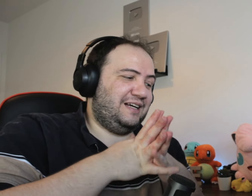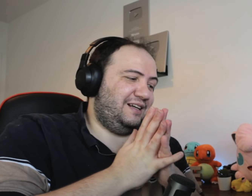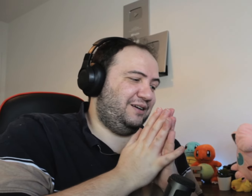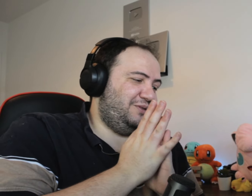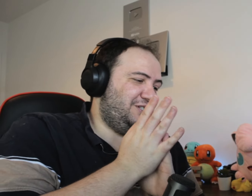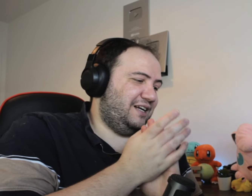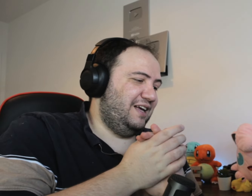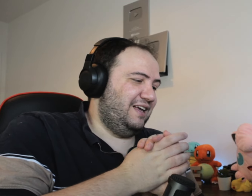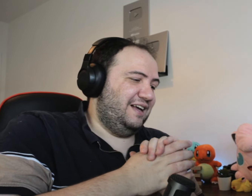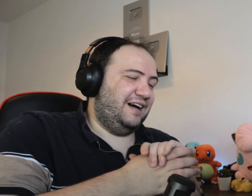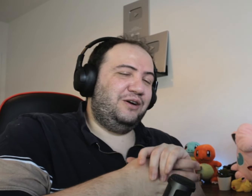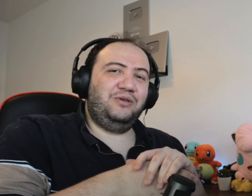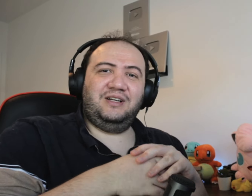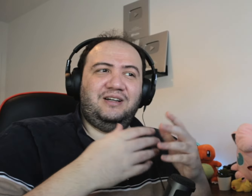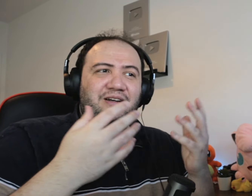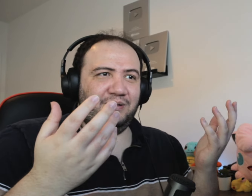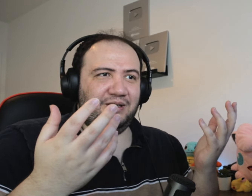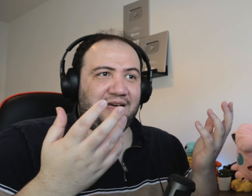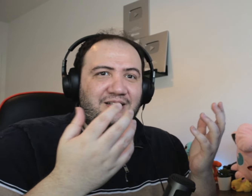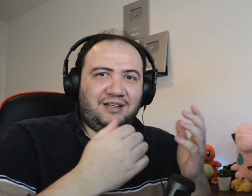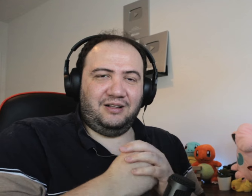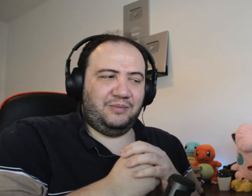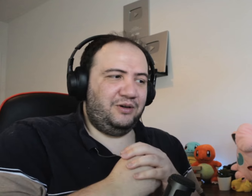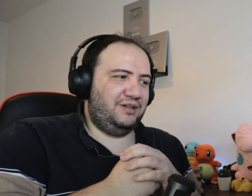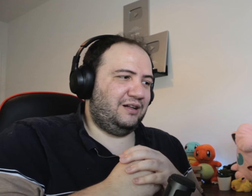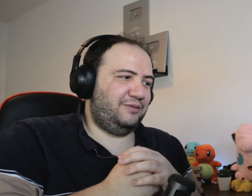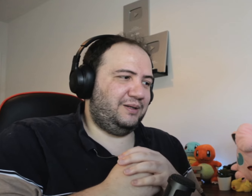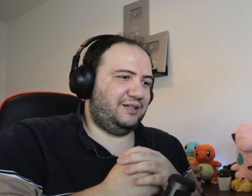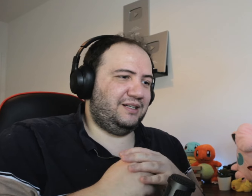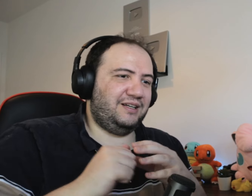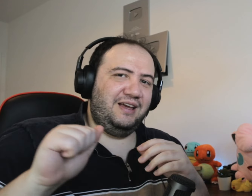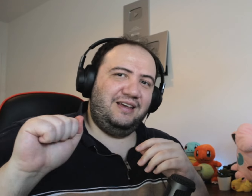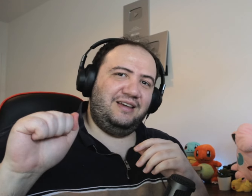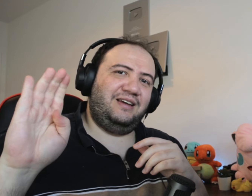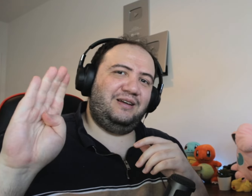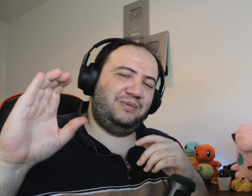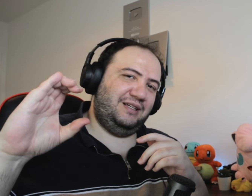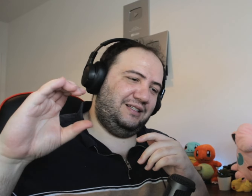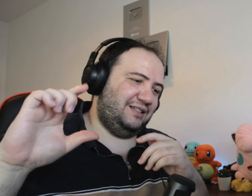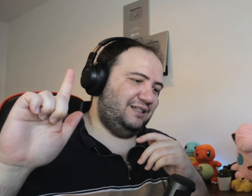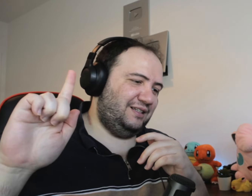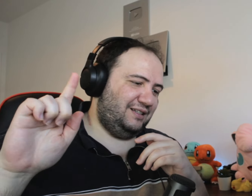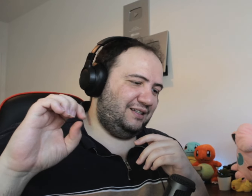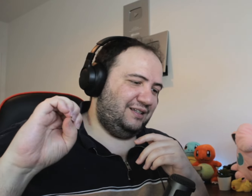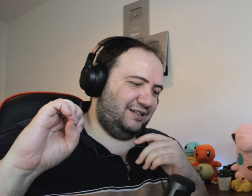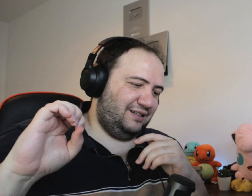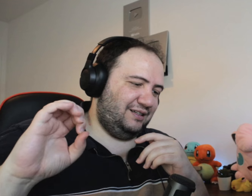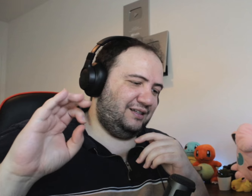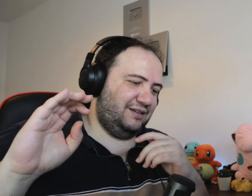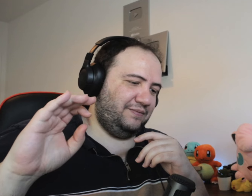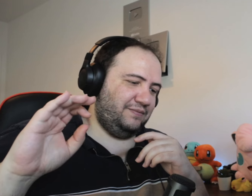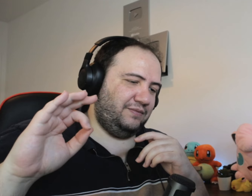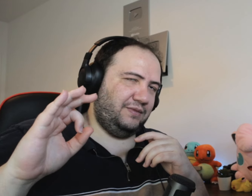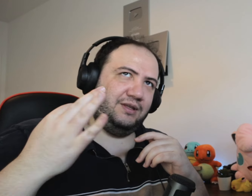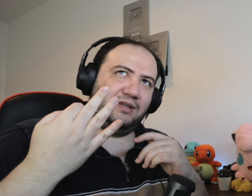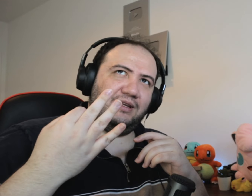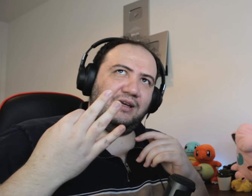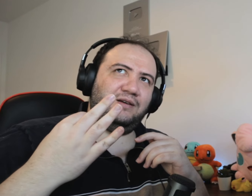speak sign language Like I know the ASL American alphabet Like A, B, C, D, E